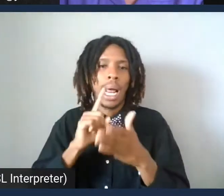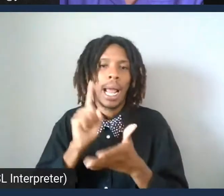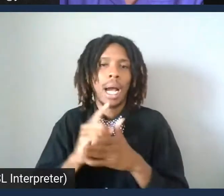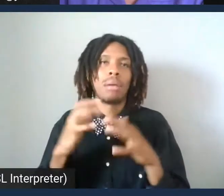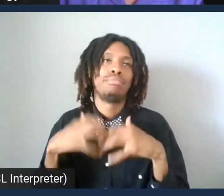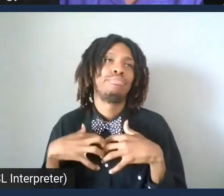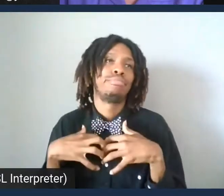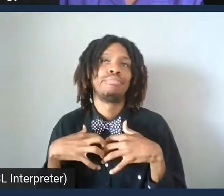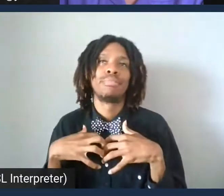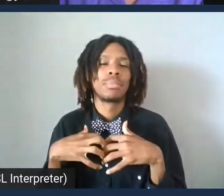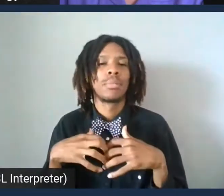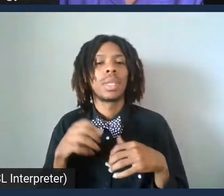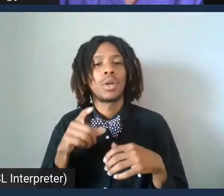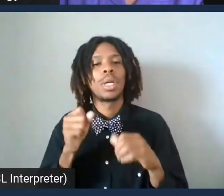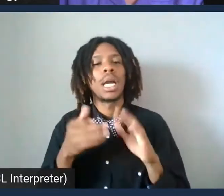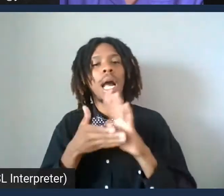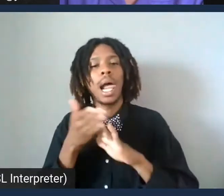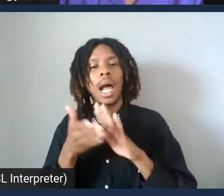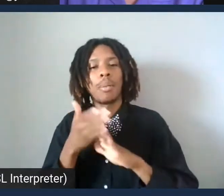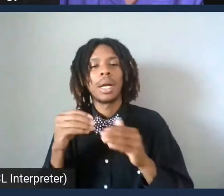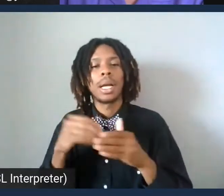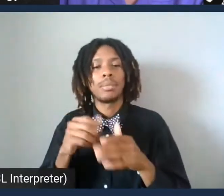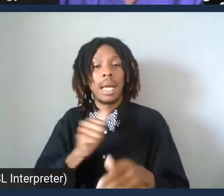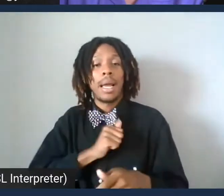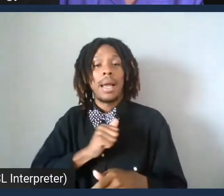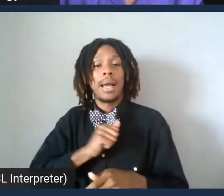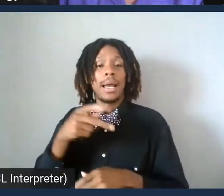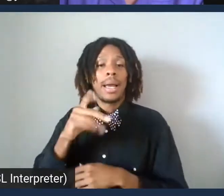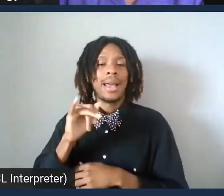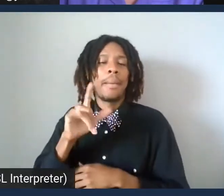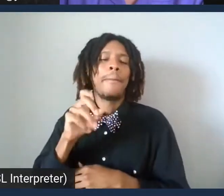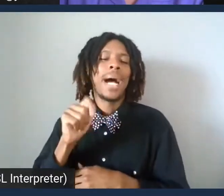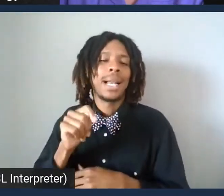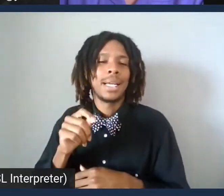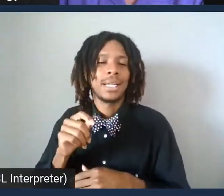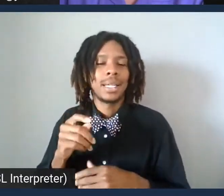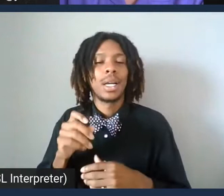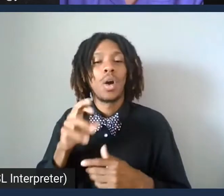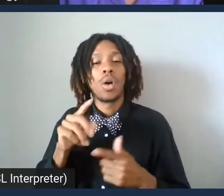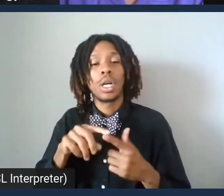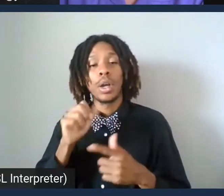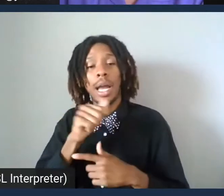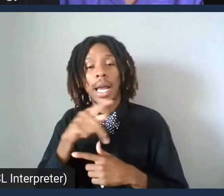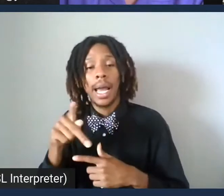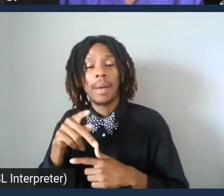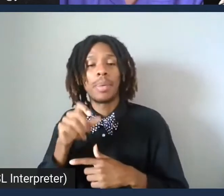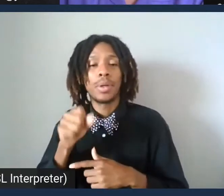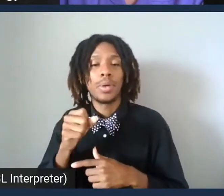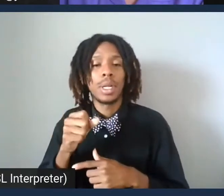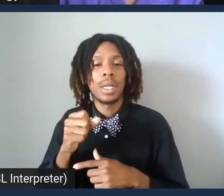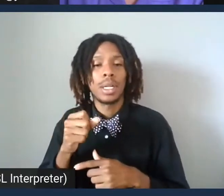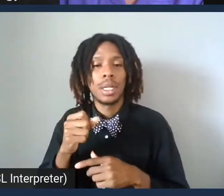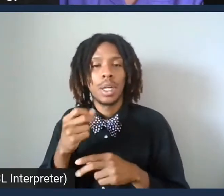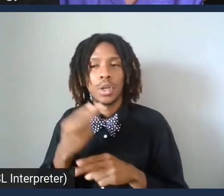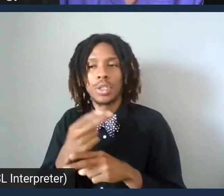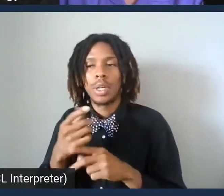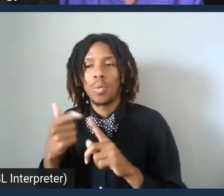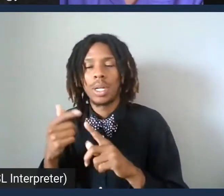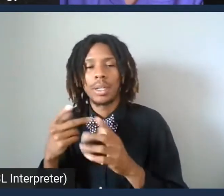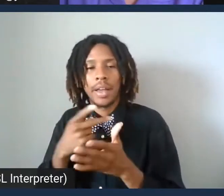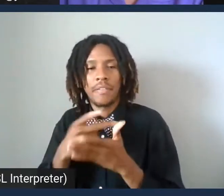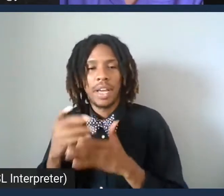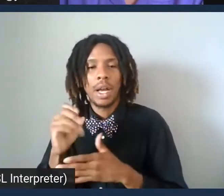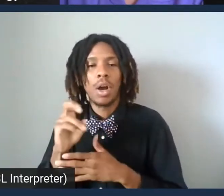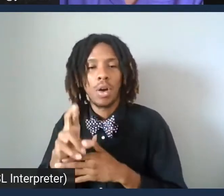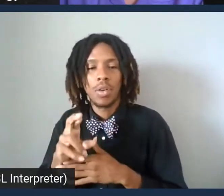that. You might be okay running it in a pilot mode, or maybe your application might be able to work in a degraded mode as well when you fail over. So you can